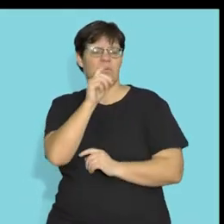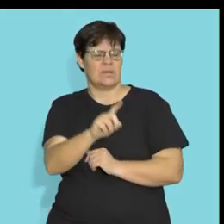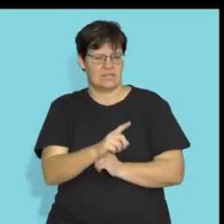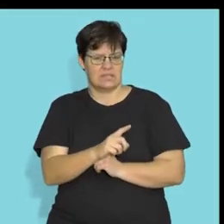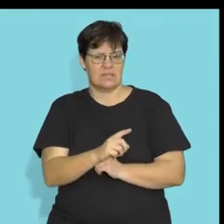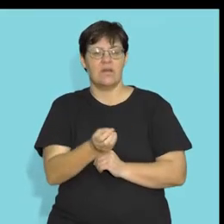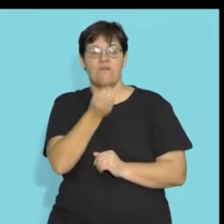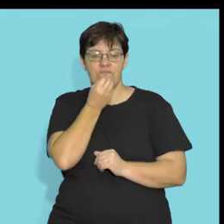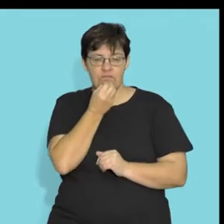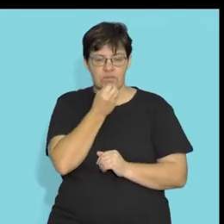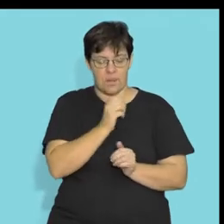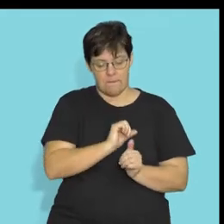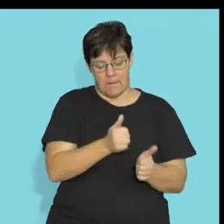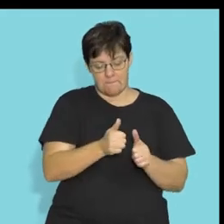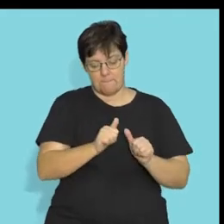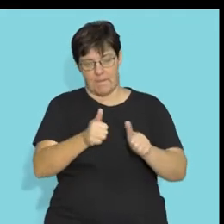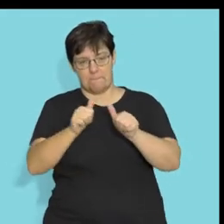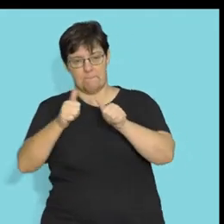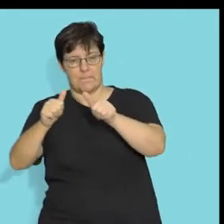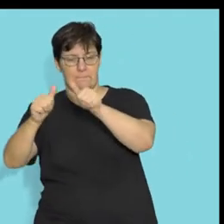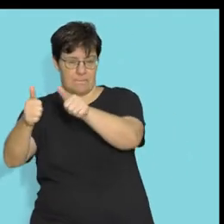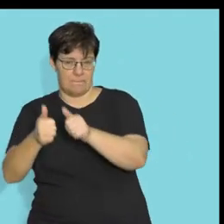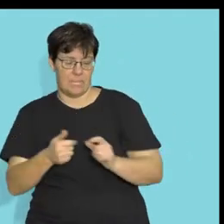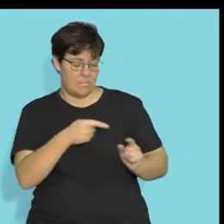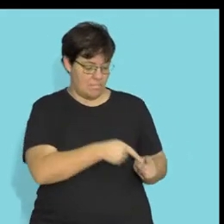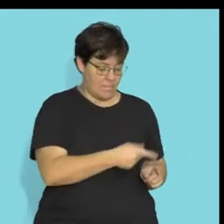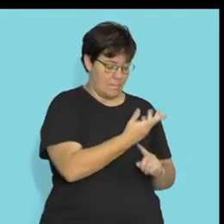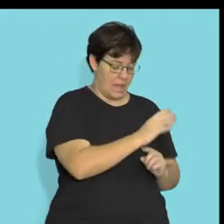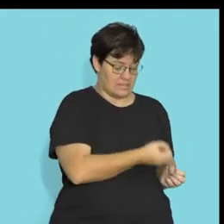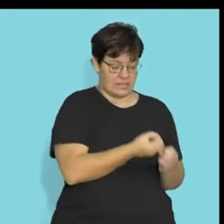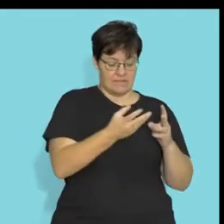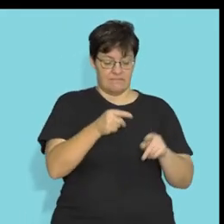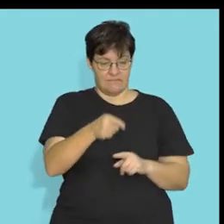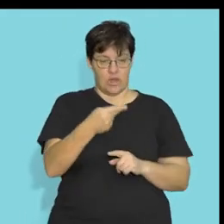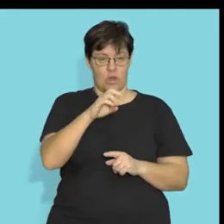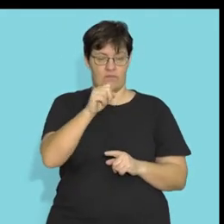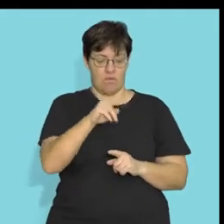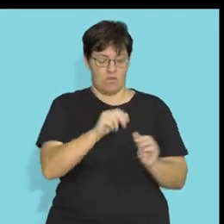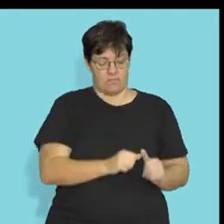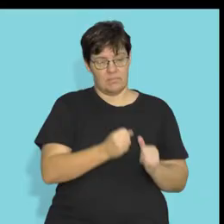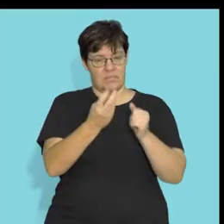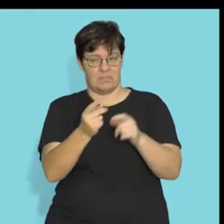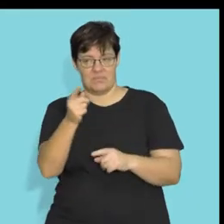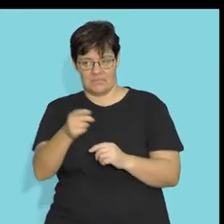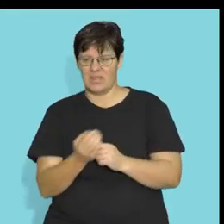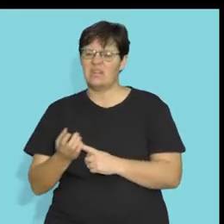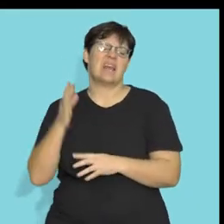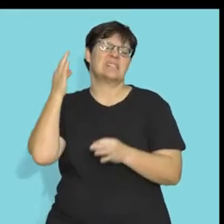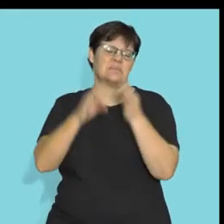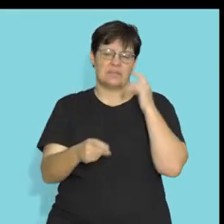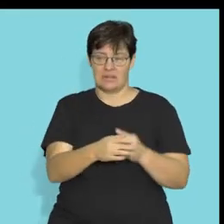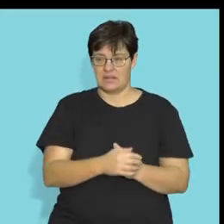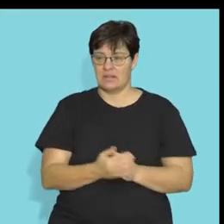an order in which food is passed from one organism to another. Here's a simple